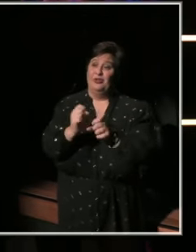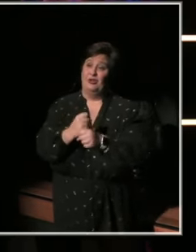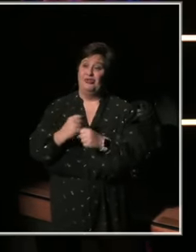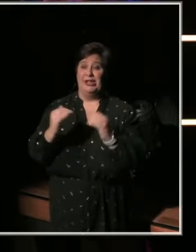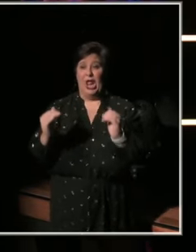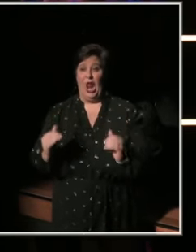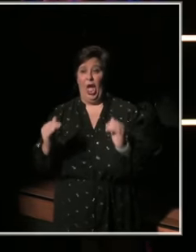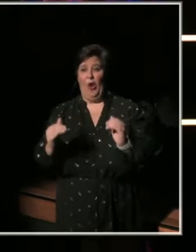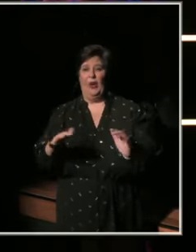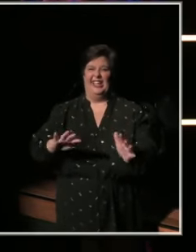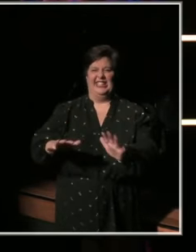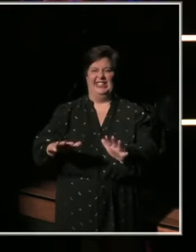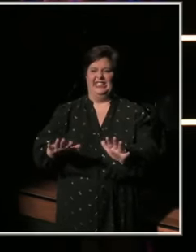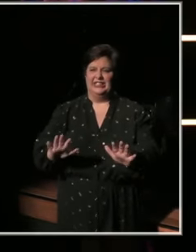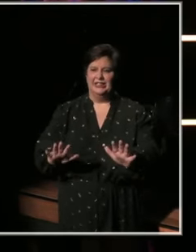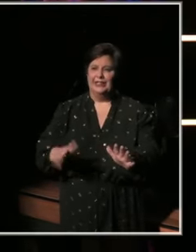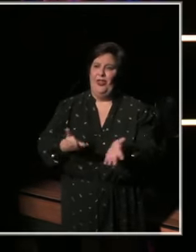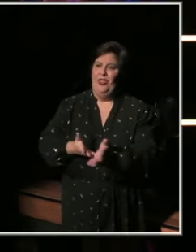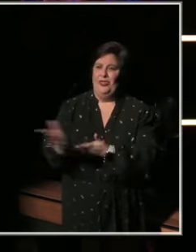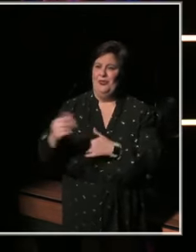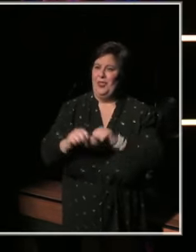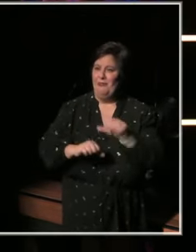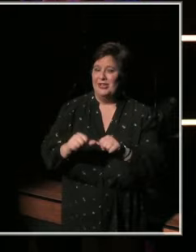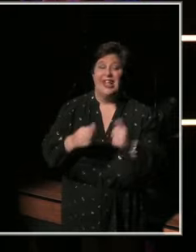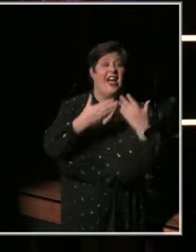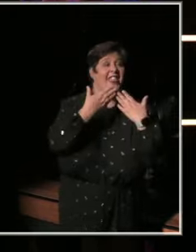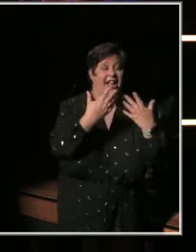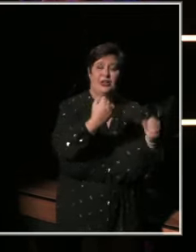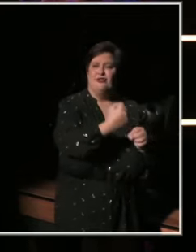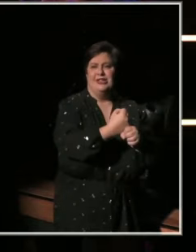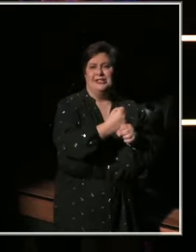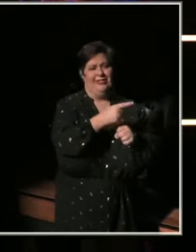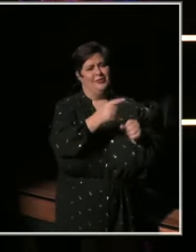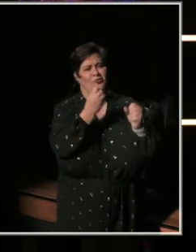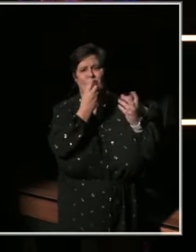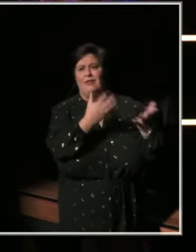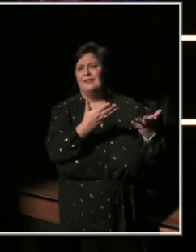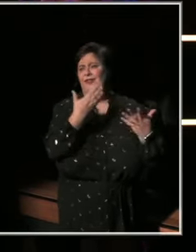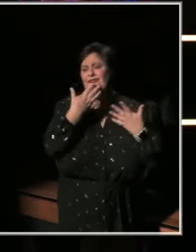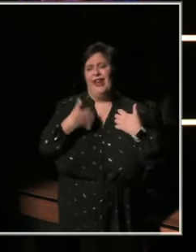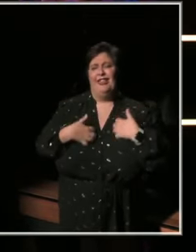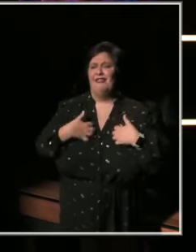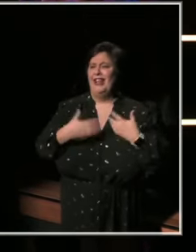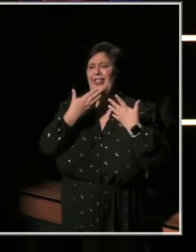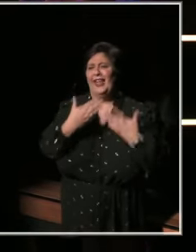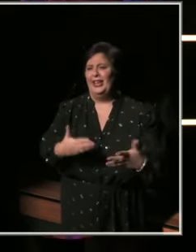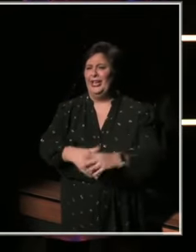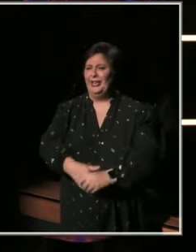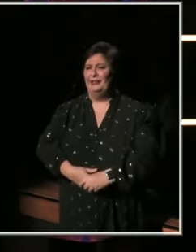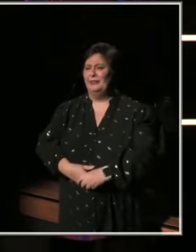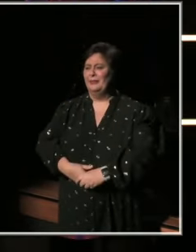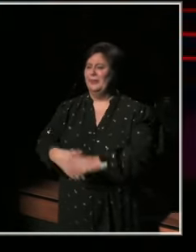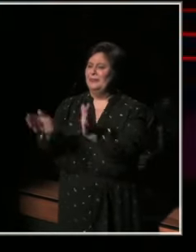relatively low-ish throughout the process. And thanks, Grierson, because this is really wonderful. We're all really thrilled. Thanks.